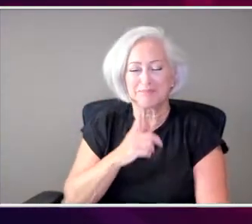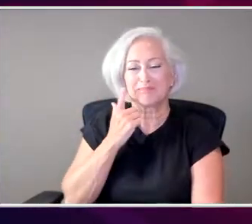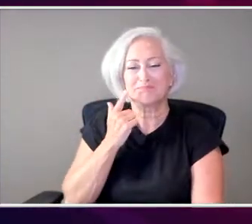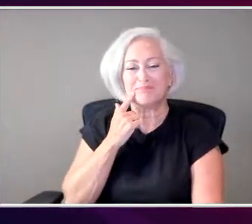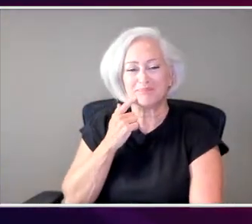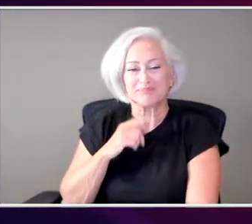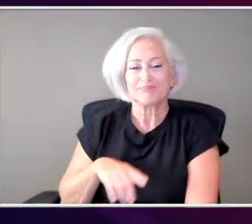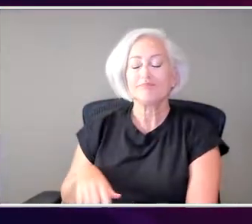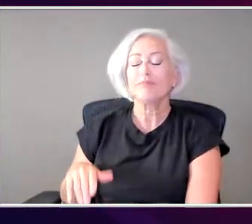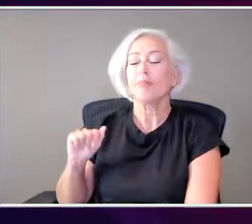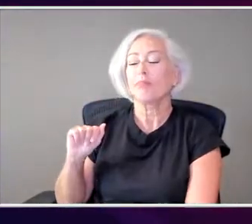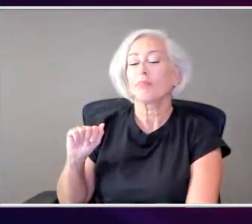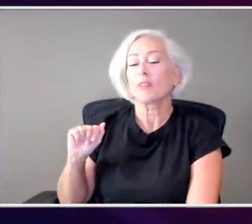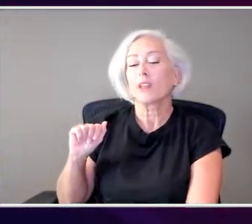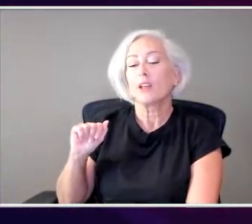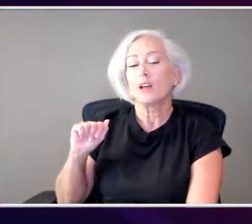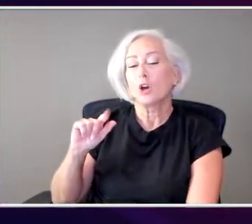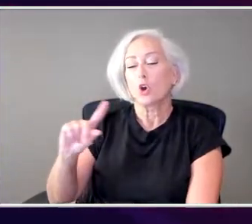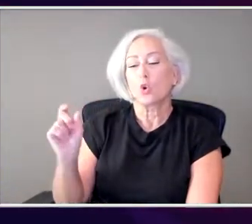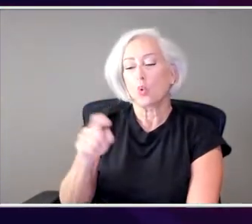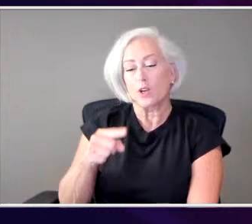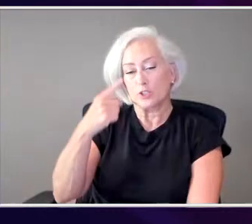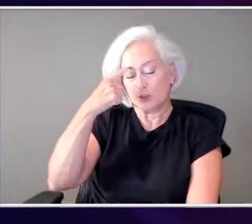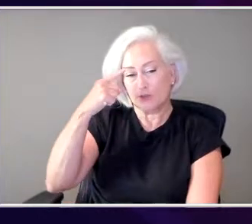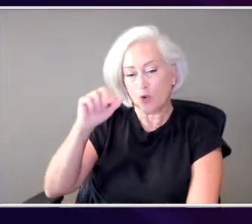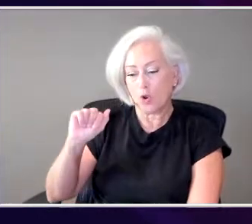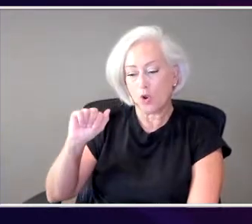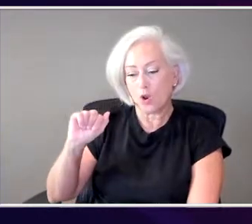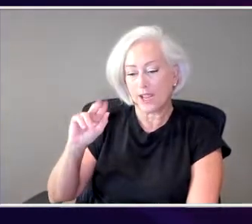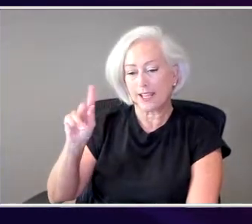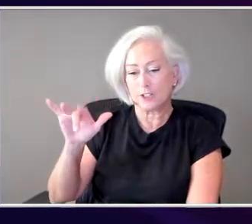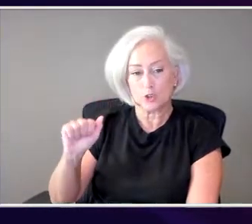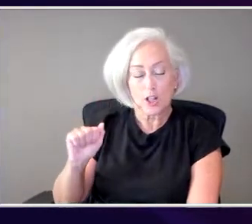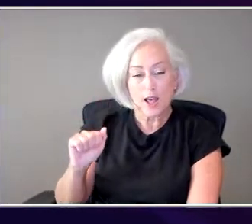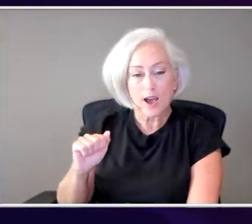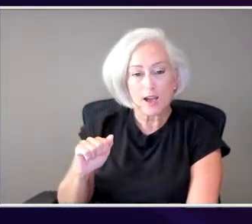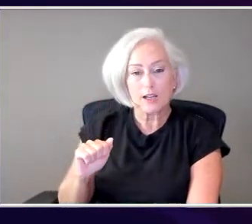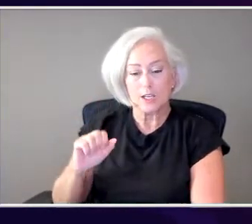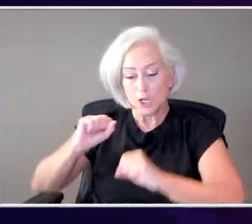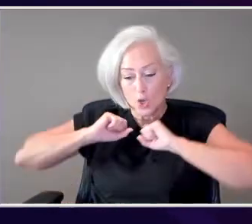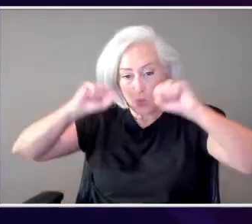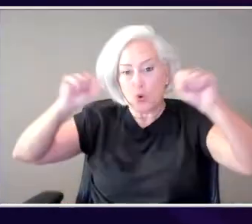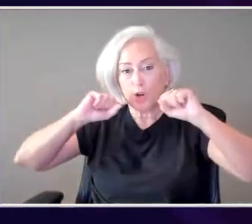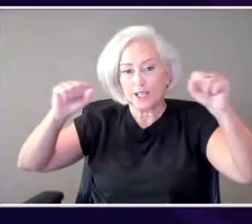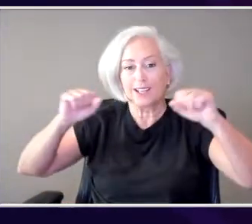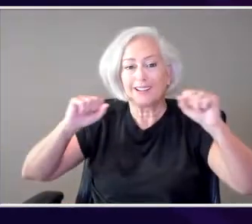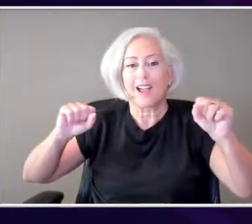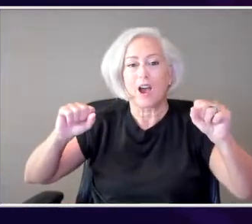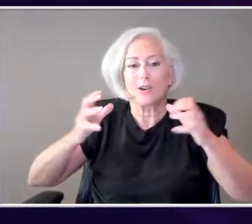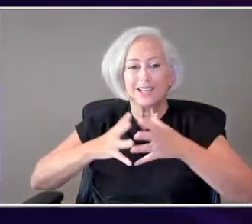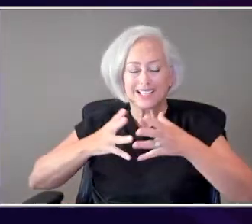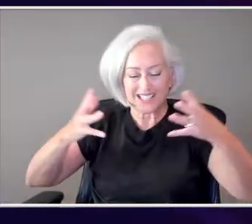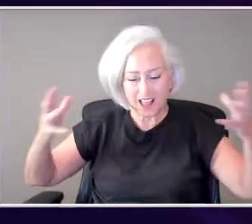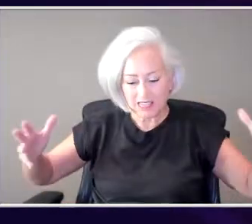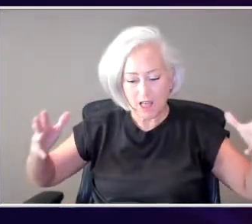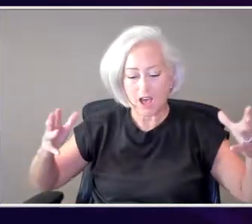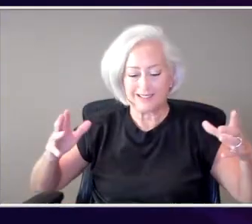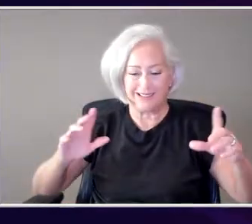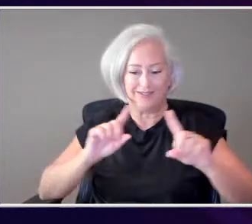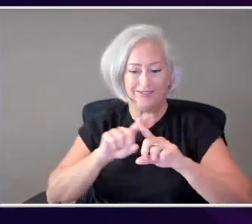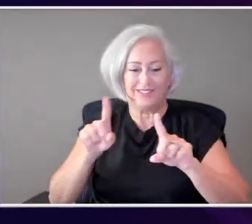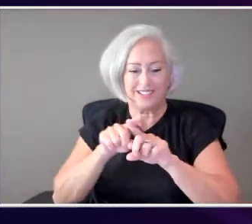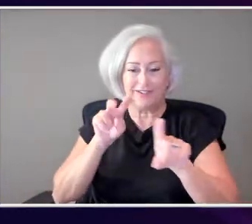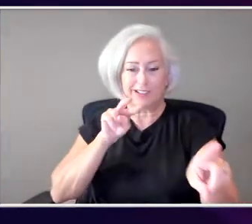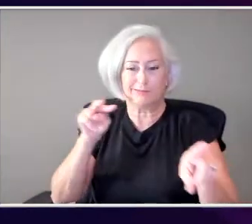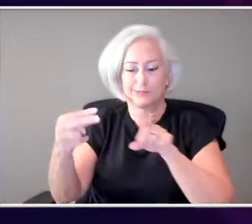Angela. She writes, I guess this is a question a lot of people have. Working out has so many different connotations. What does a workout for someone going through cancer